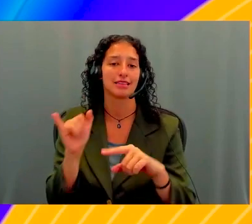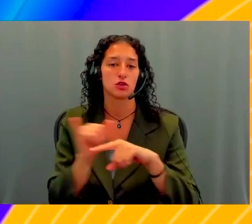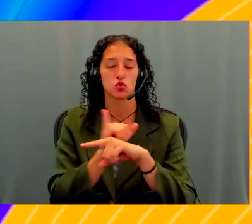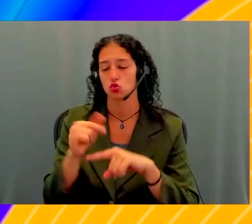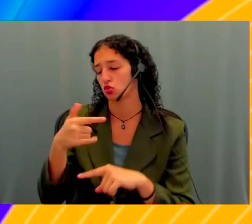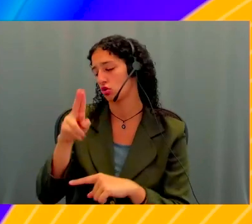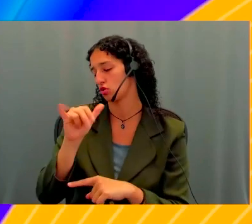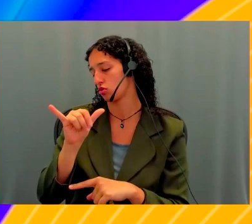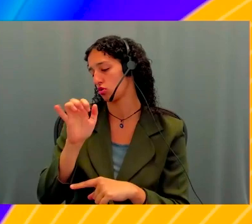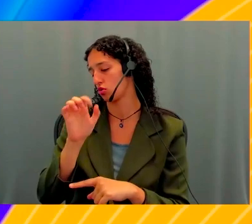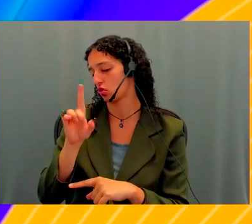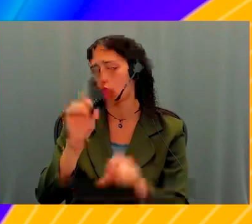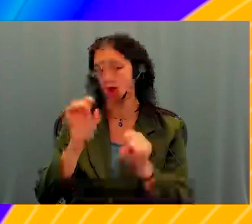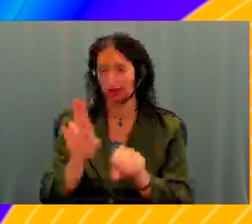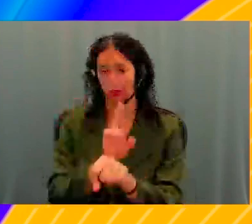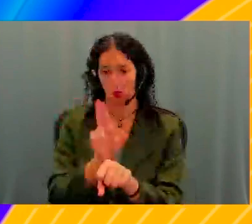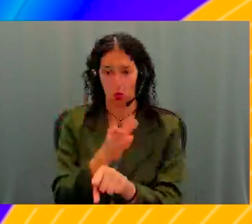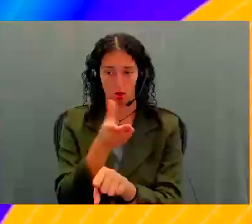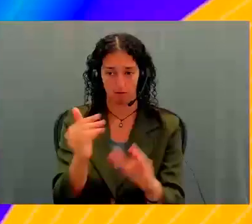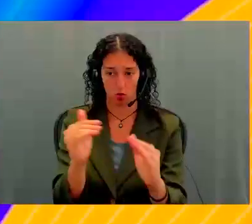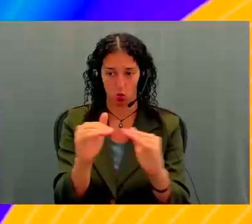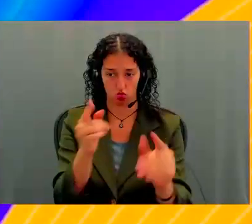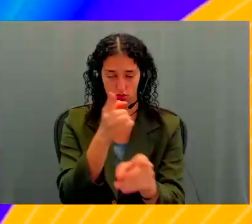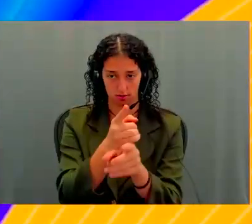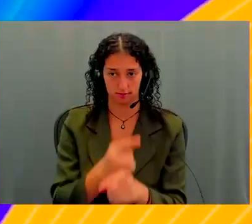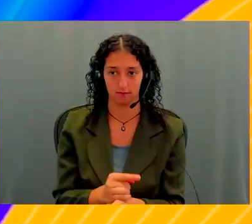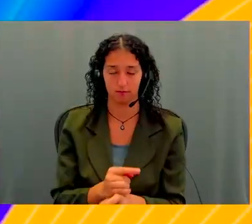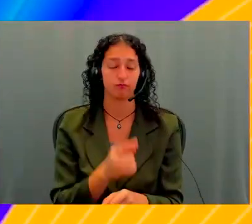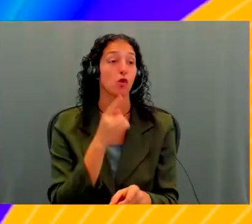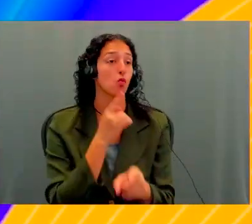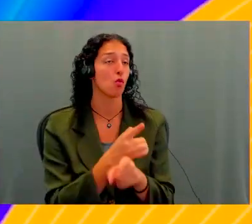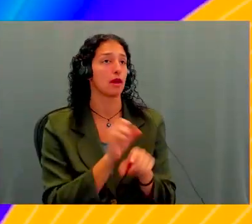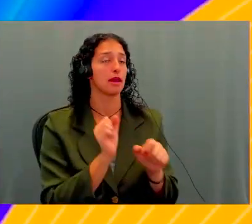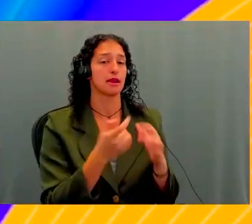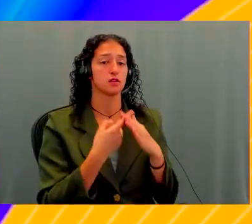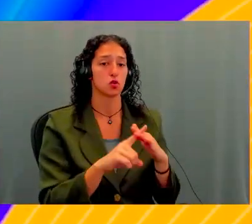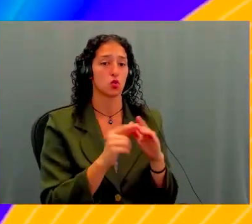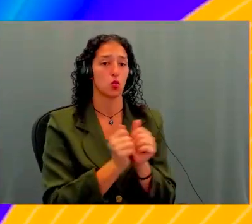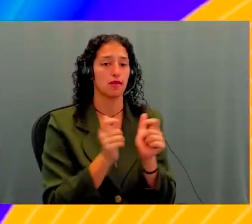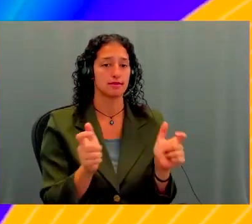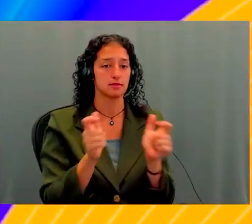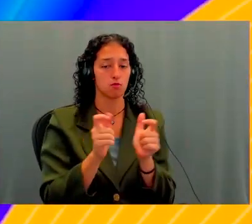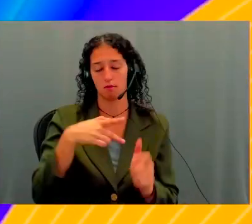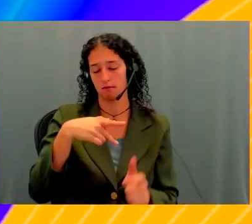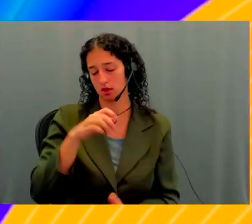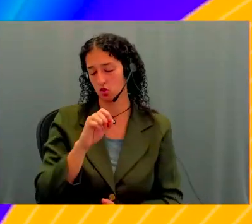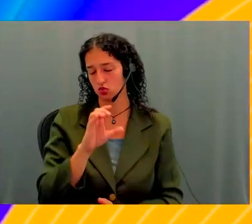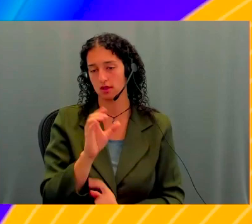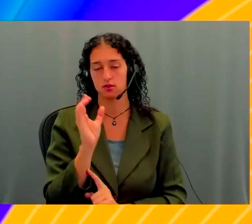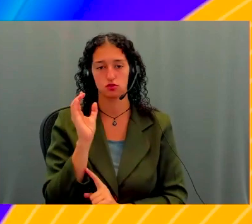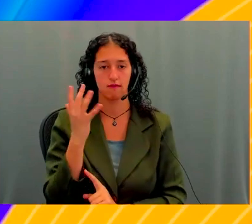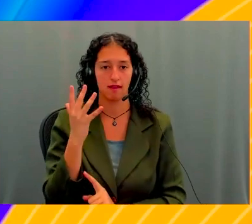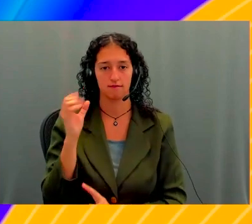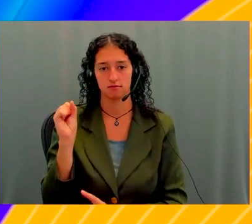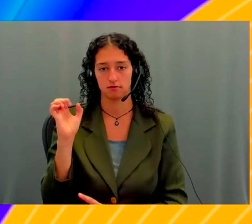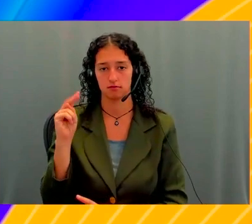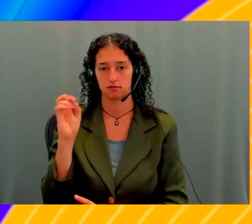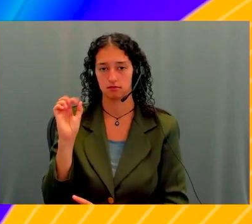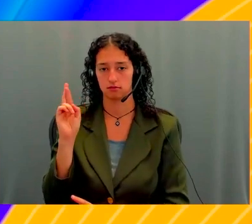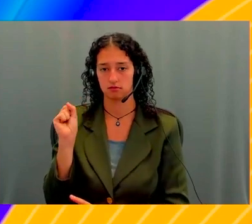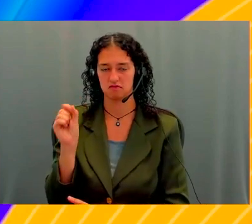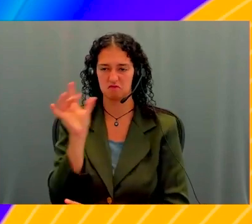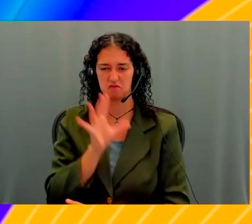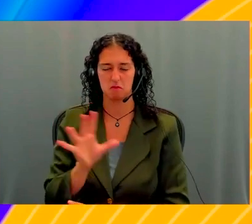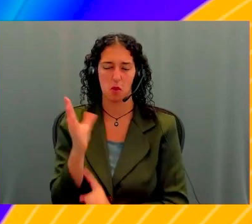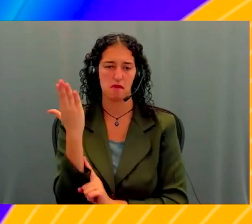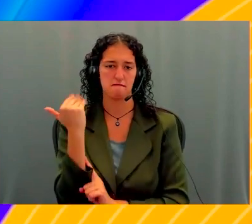Yes. So, You can easily start with a small POC, just those 5 sensors, 1 gateway. It takes about 15 days